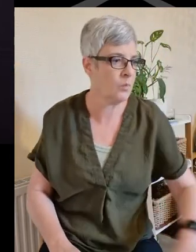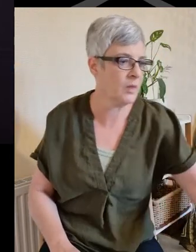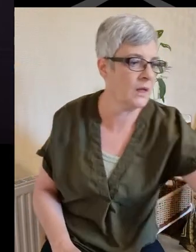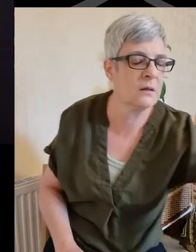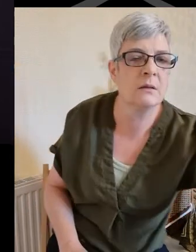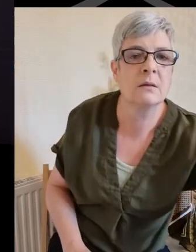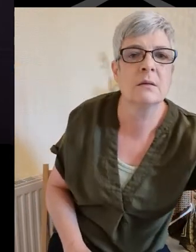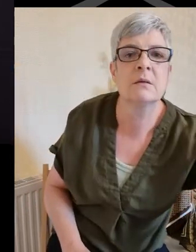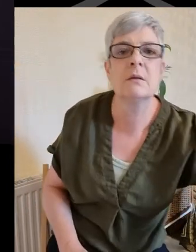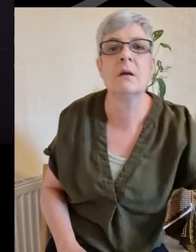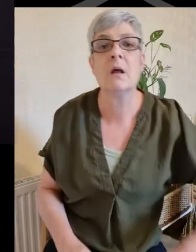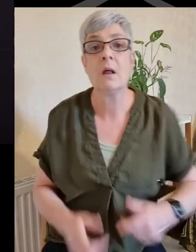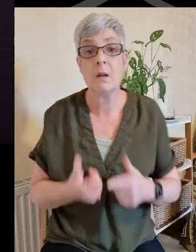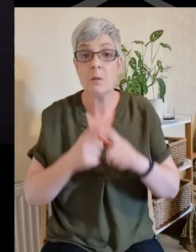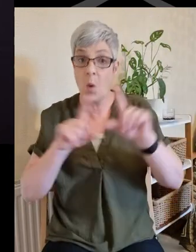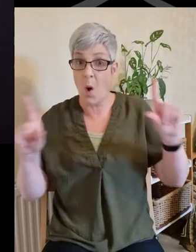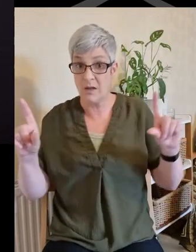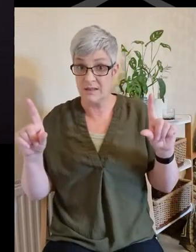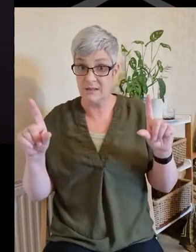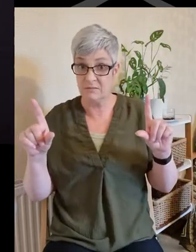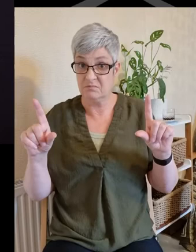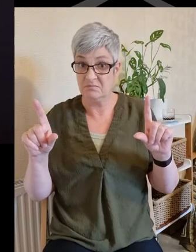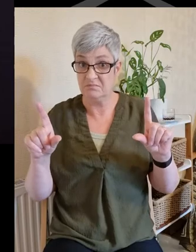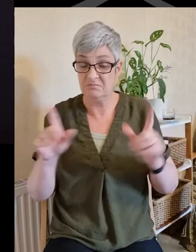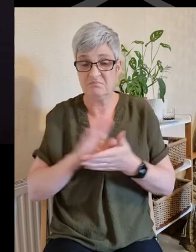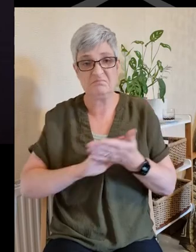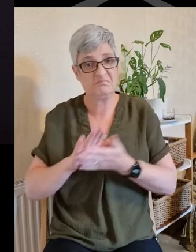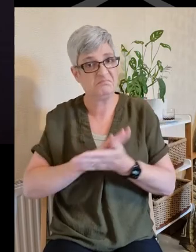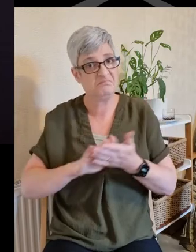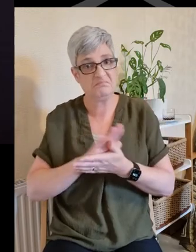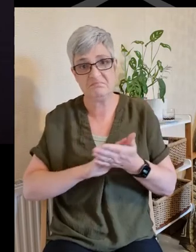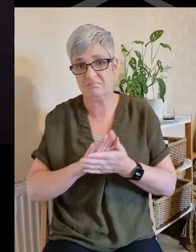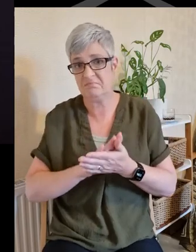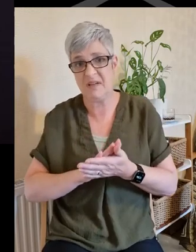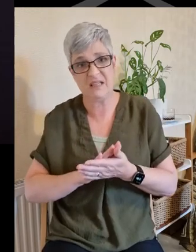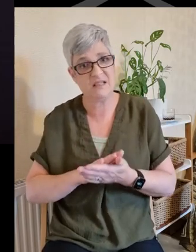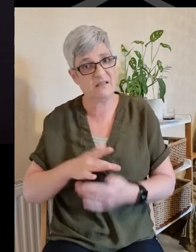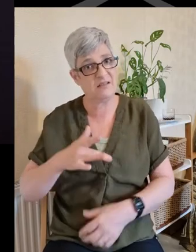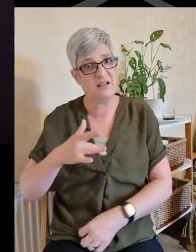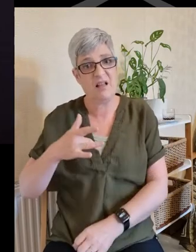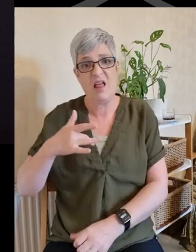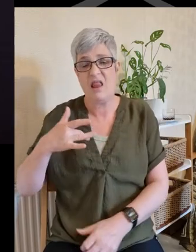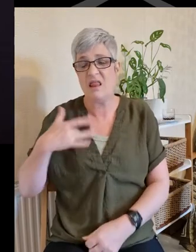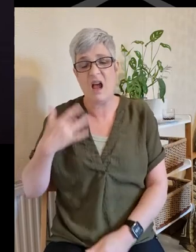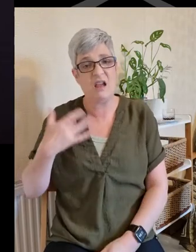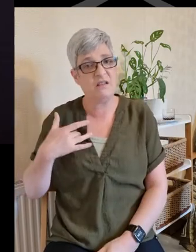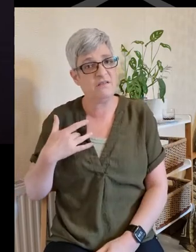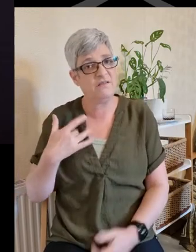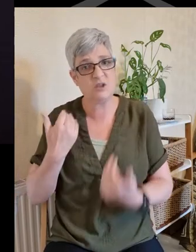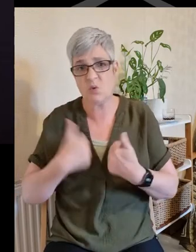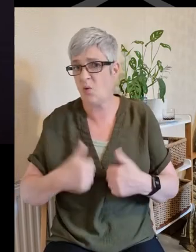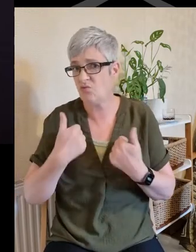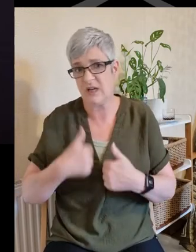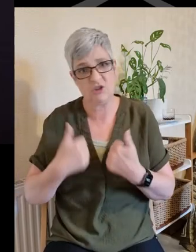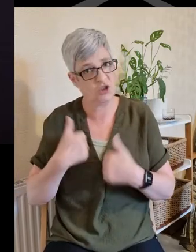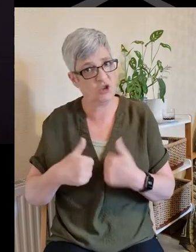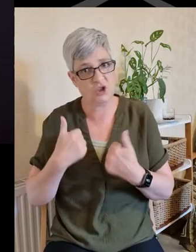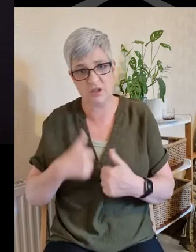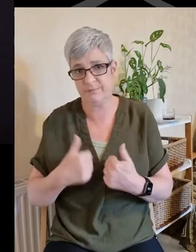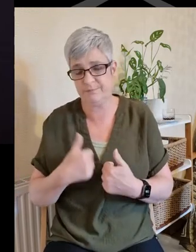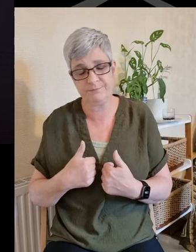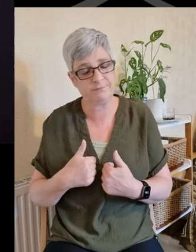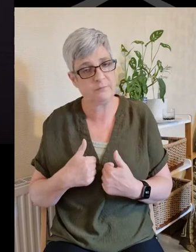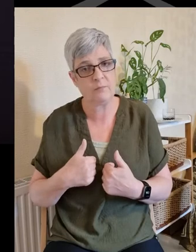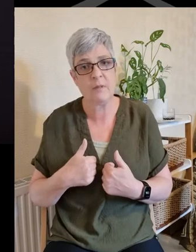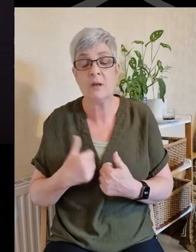And Lord, it's a recipe for impoverishment of life, not enrichment of life. So help